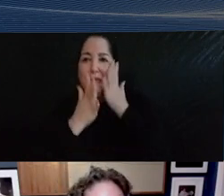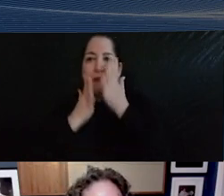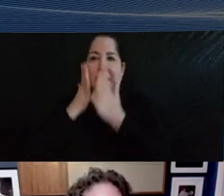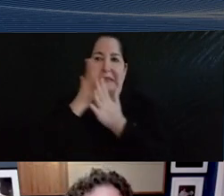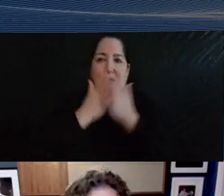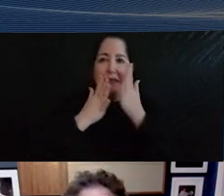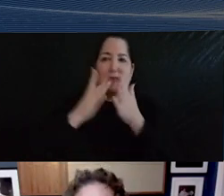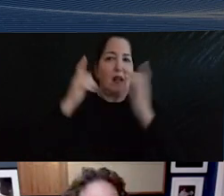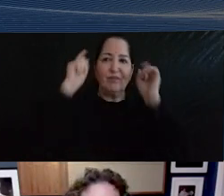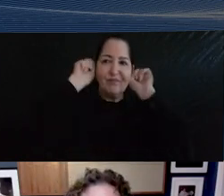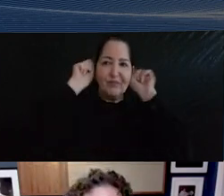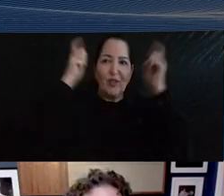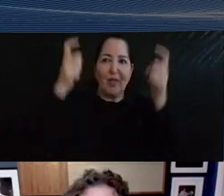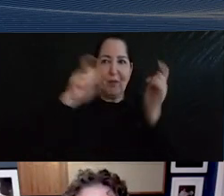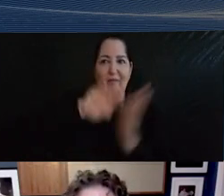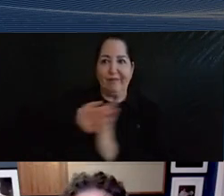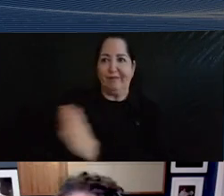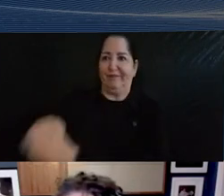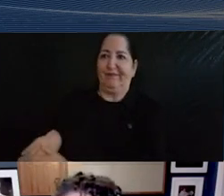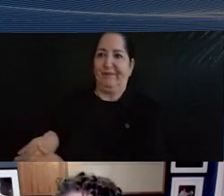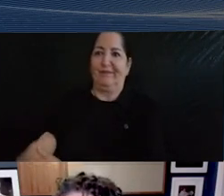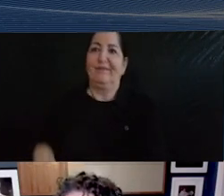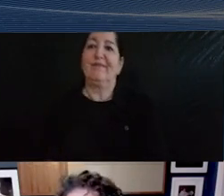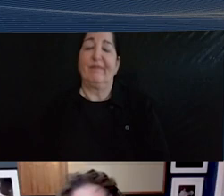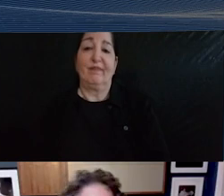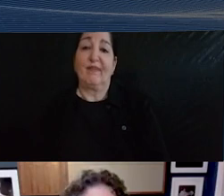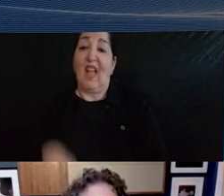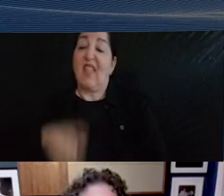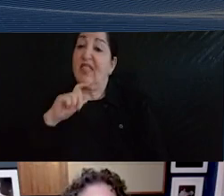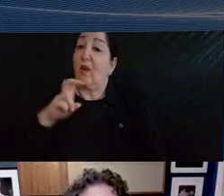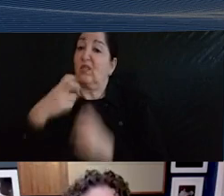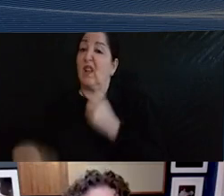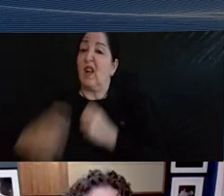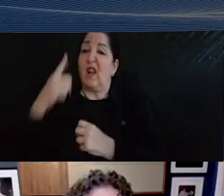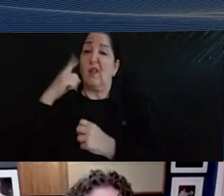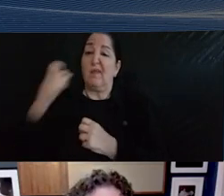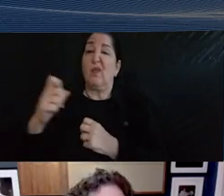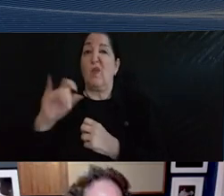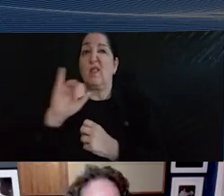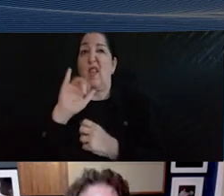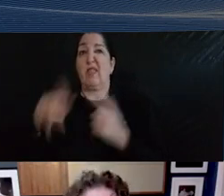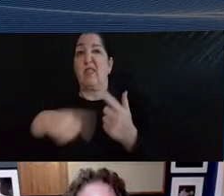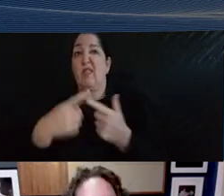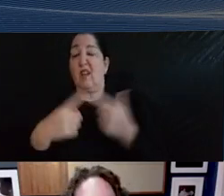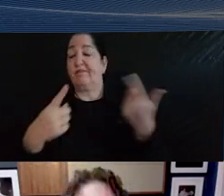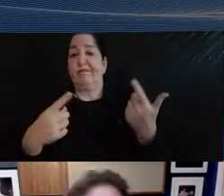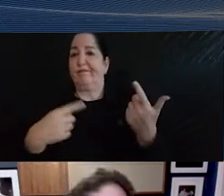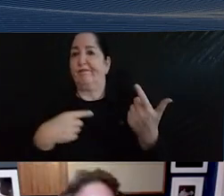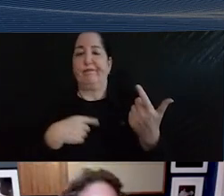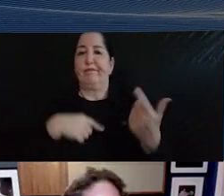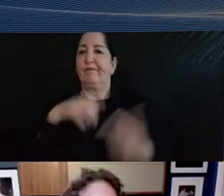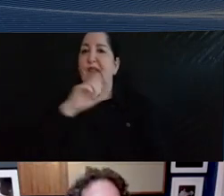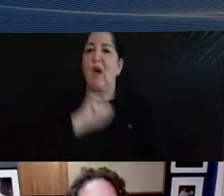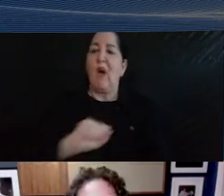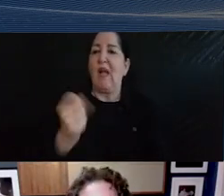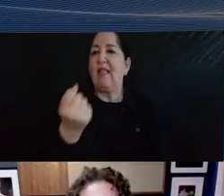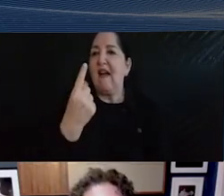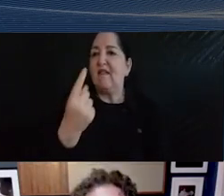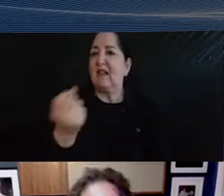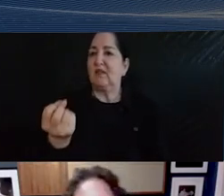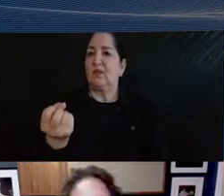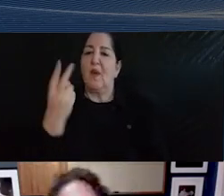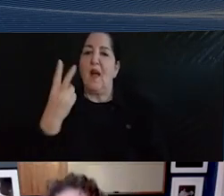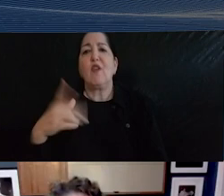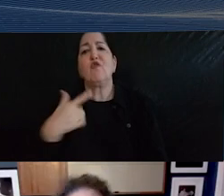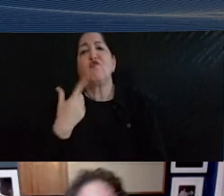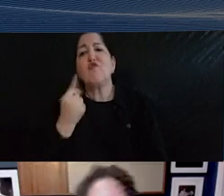the hearing aid and I stopped wearing it altogether. And that was a pretty tough period because when I was around, 11 or 12, you